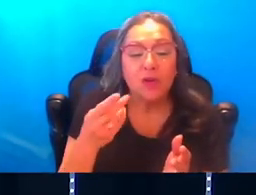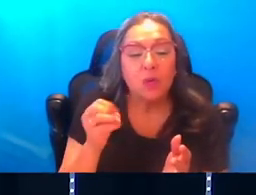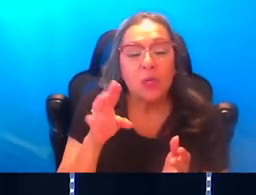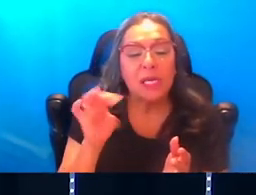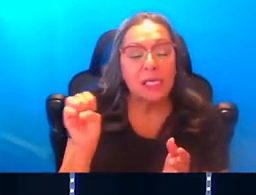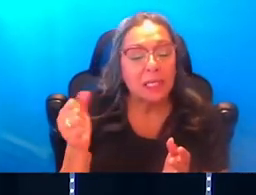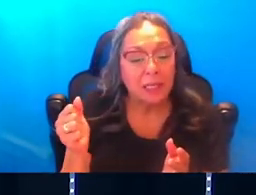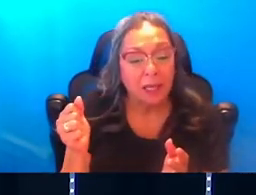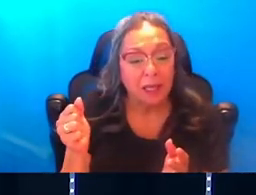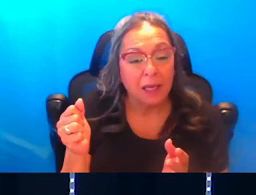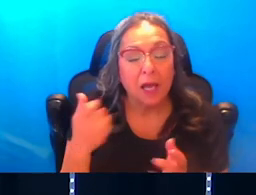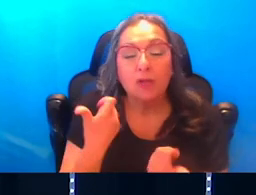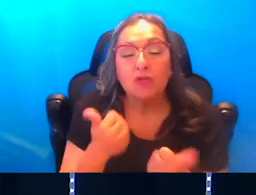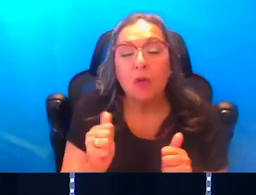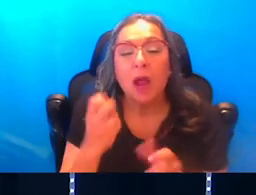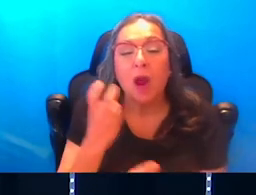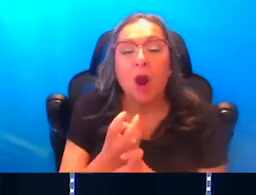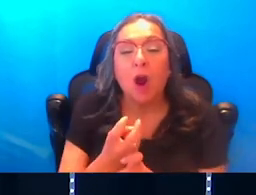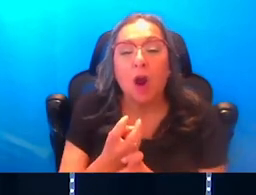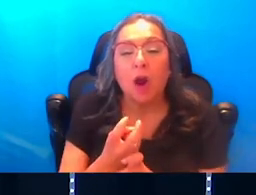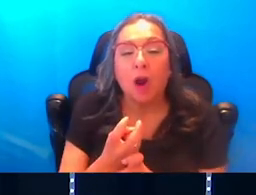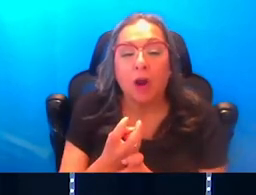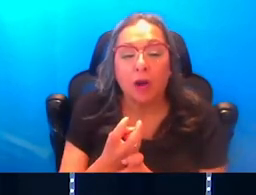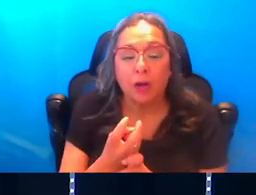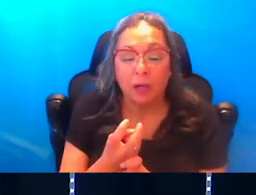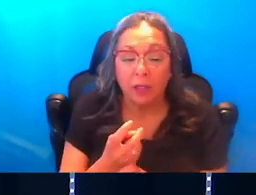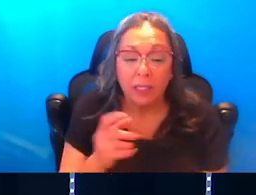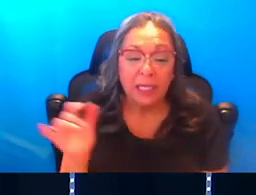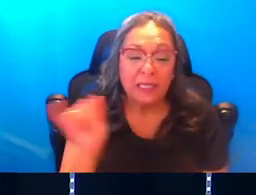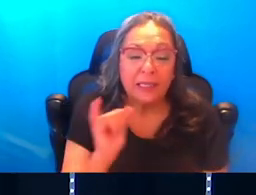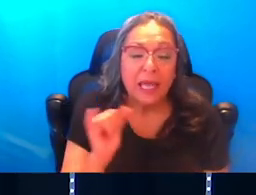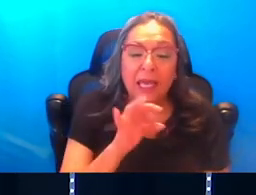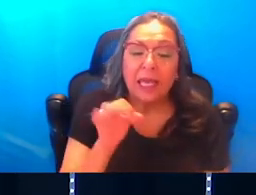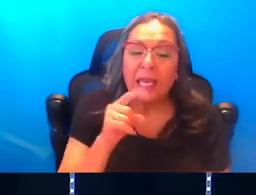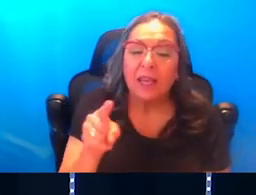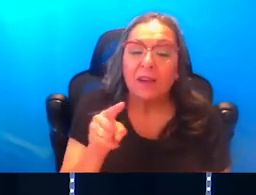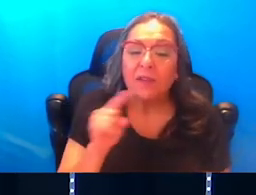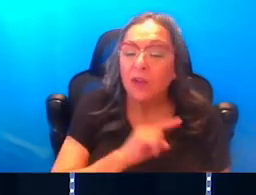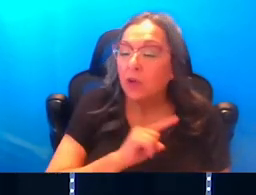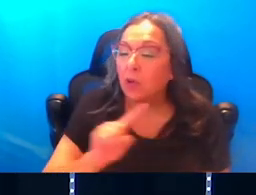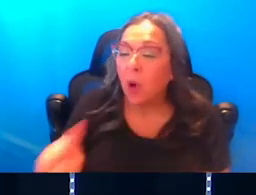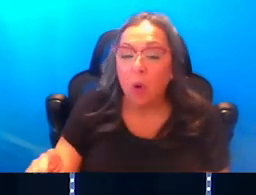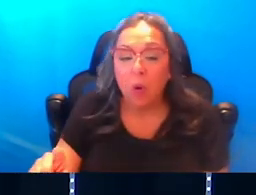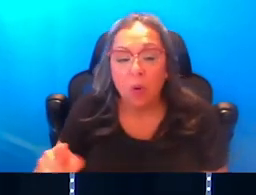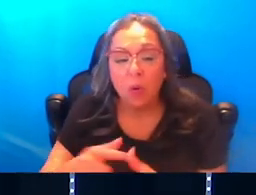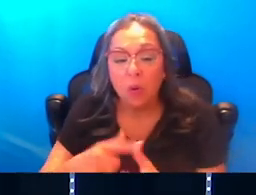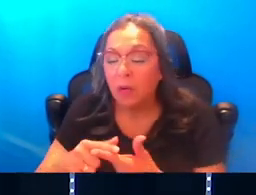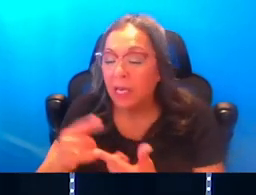know what that's like? That's like you going and grabbing a bushel of apples and dropping it at the base of your tree.